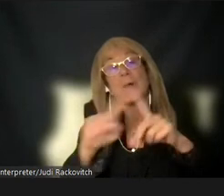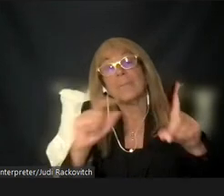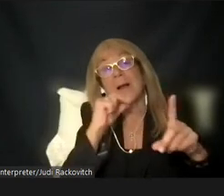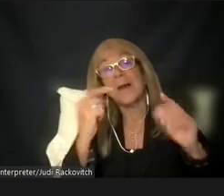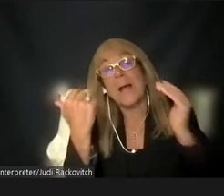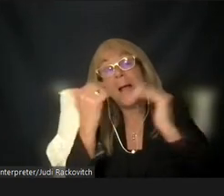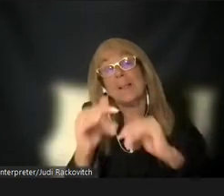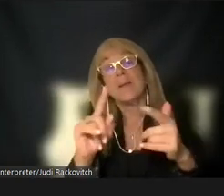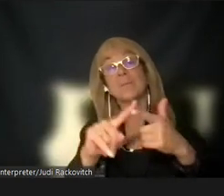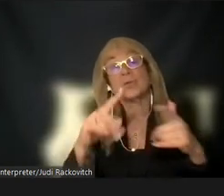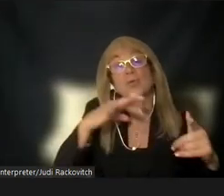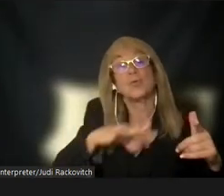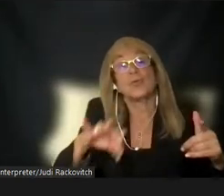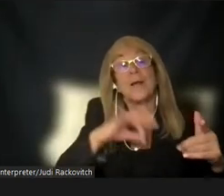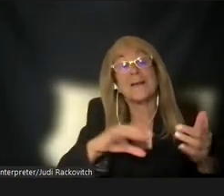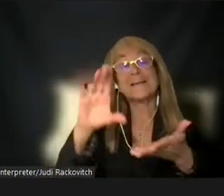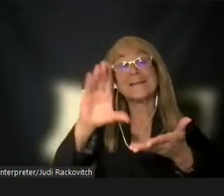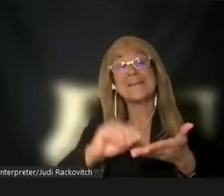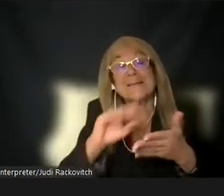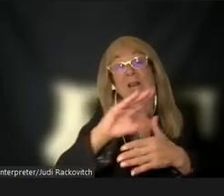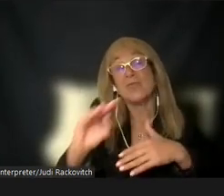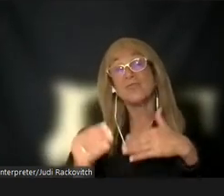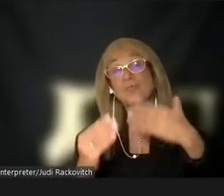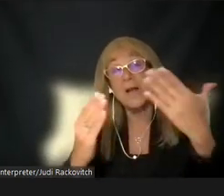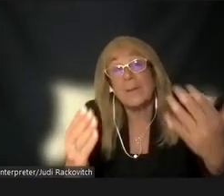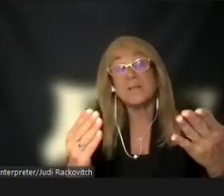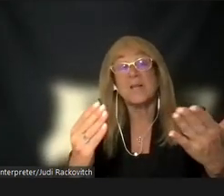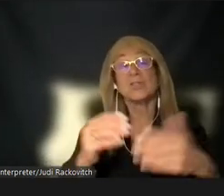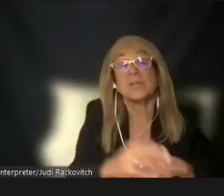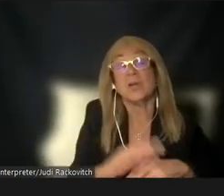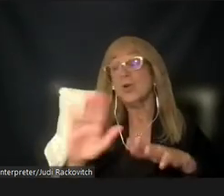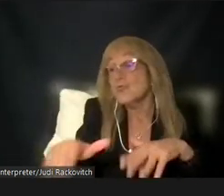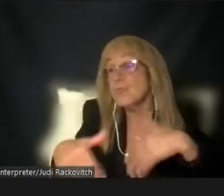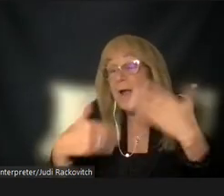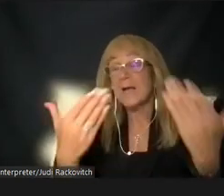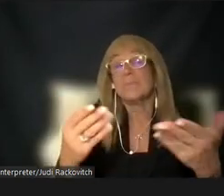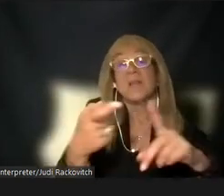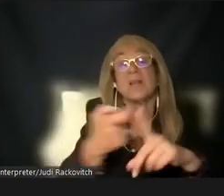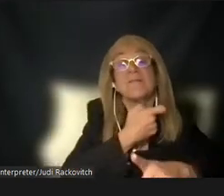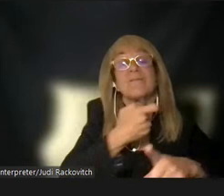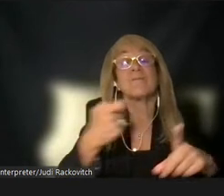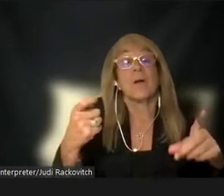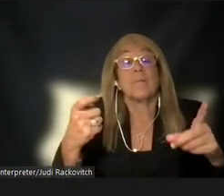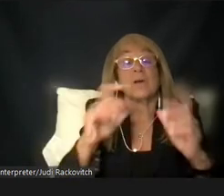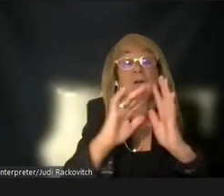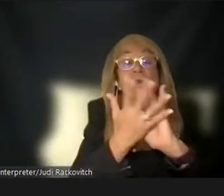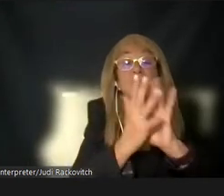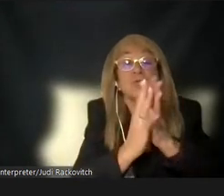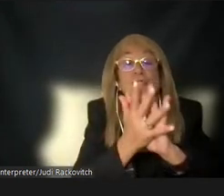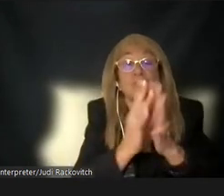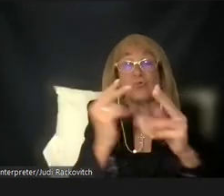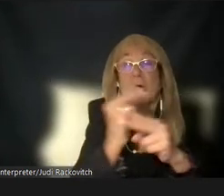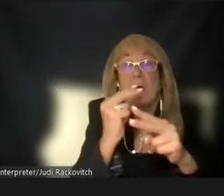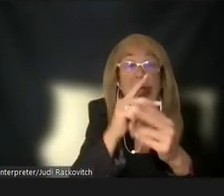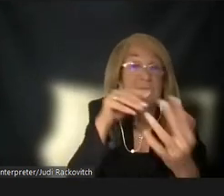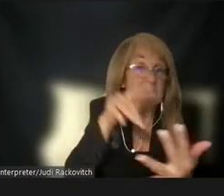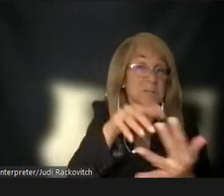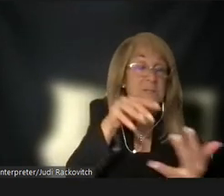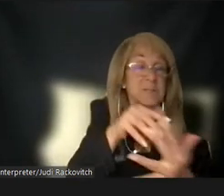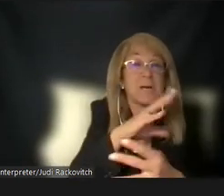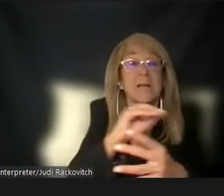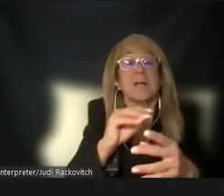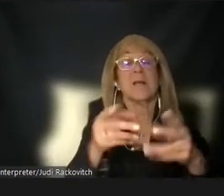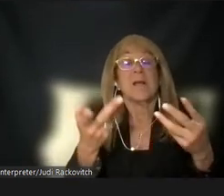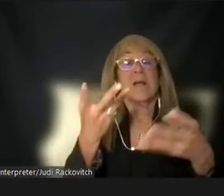discounts, and or exemptions. Recommendations will be informed by a traffic study and must take into account multiple criteria, including the ability to generate